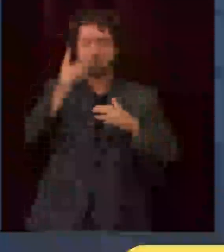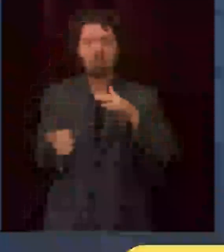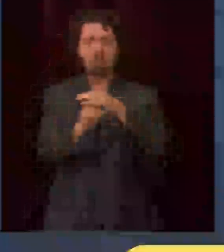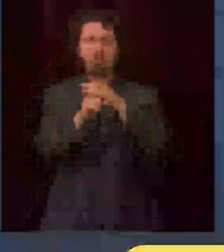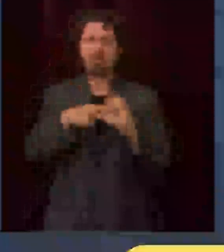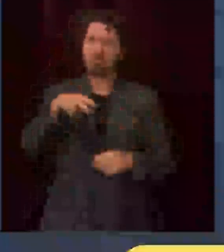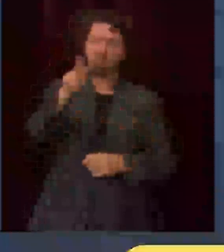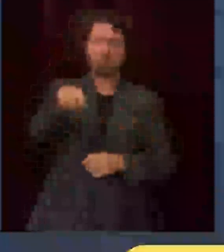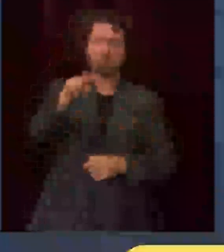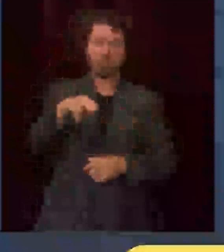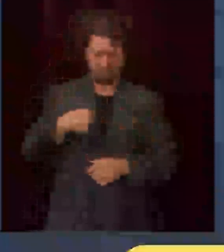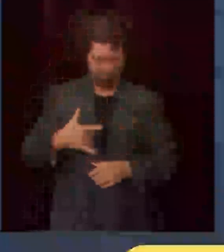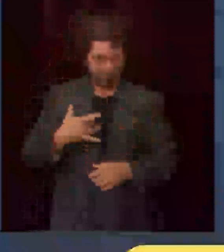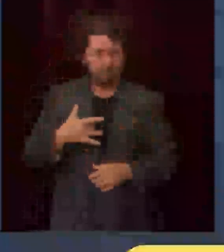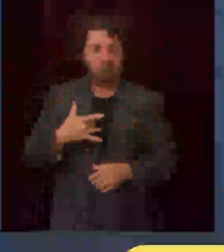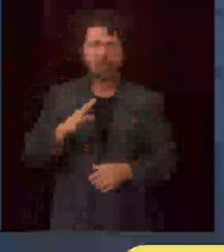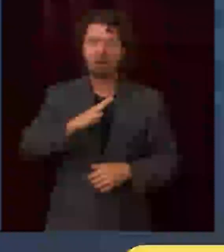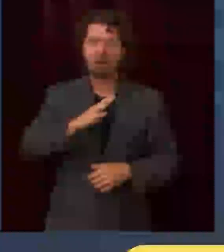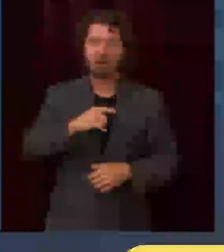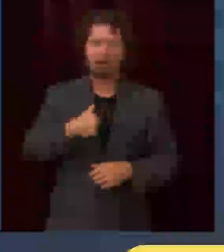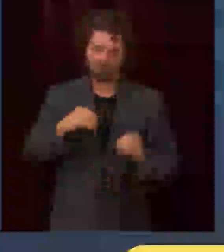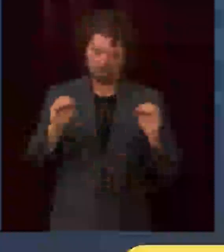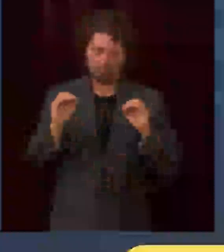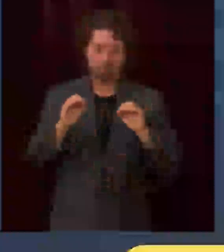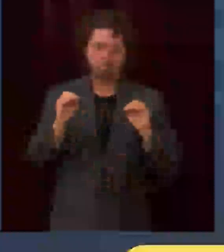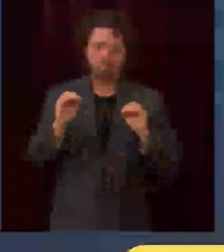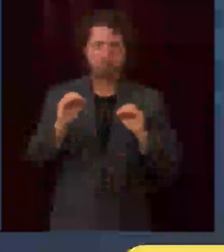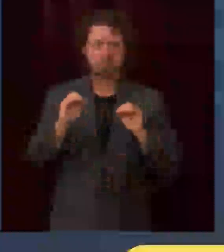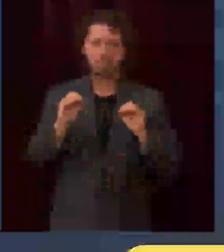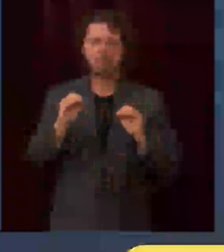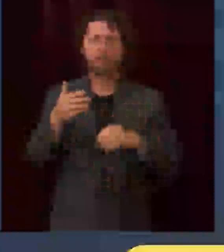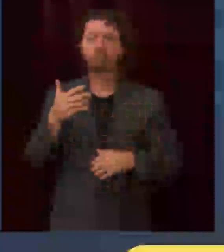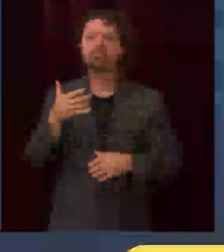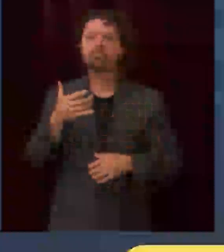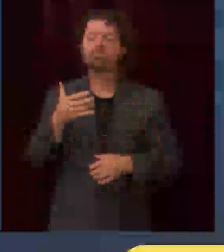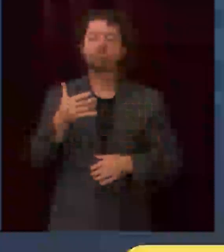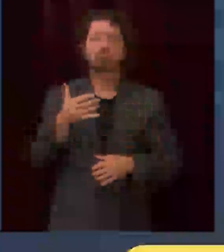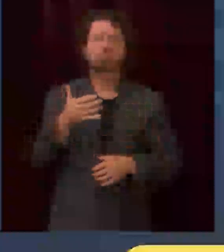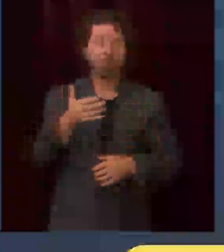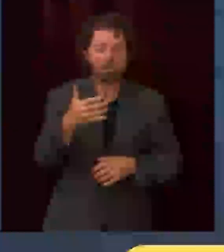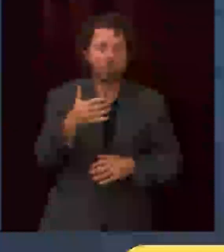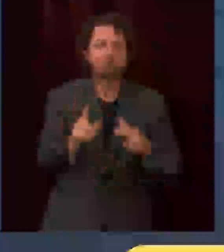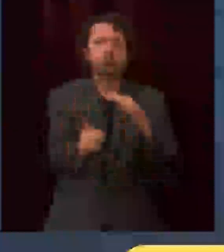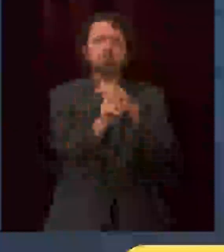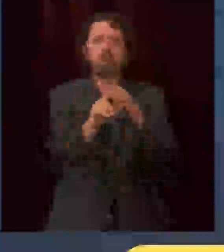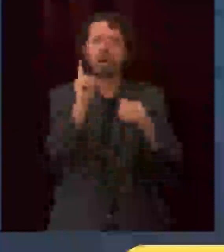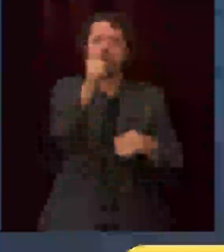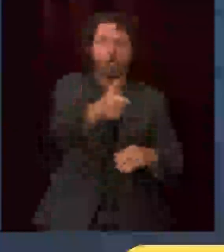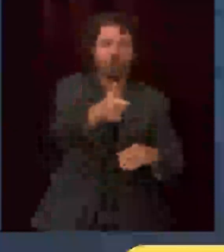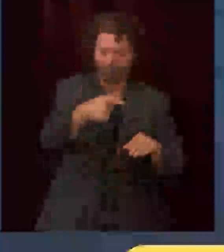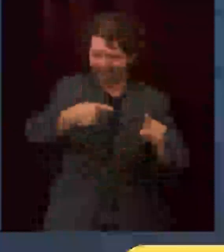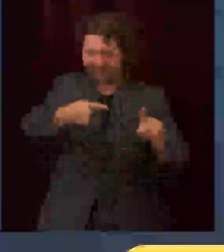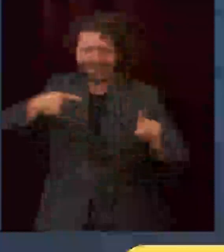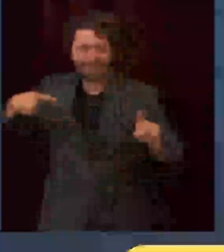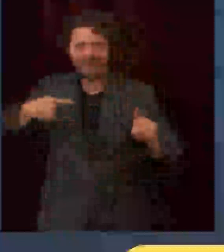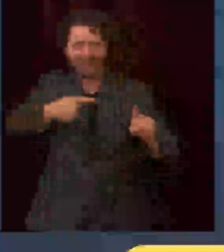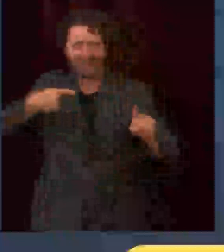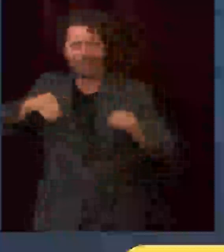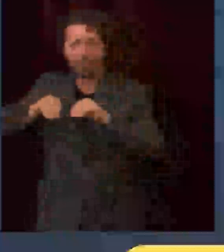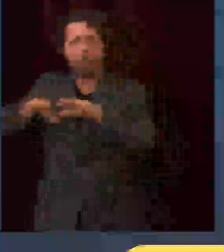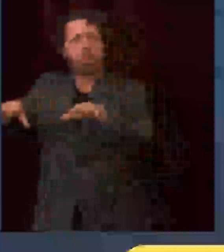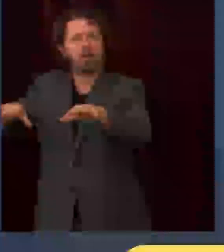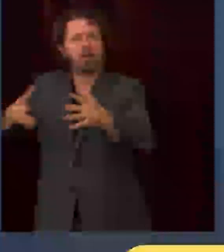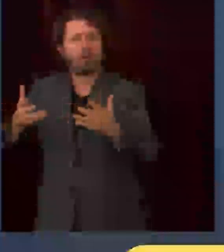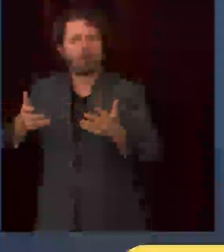have no symptoms right now, and they may be able to spread the virus, and they don't know it. And the same thing happens with influenza. This is not unique to